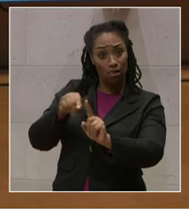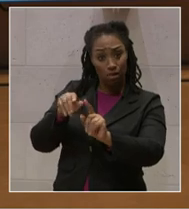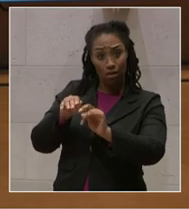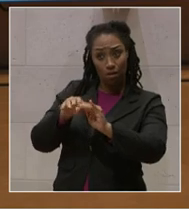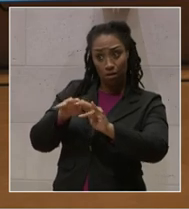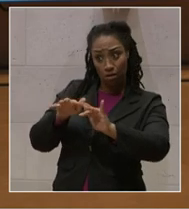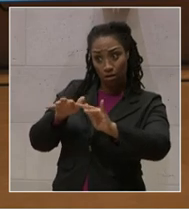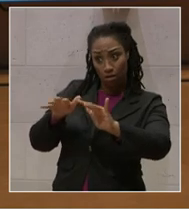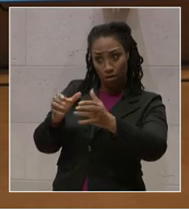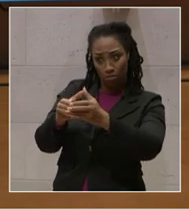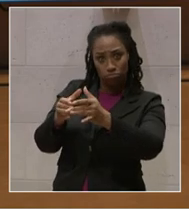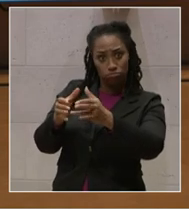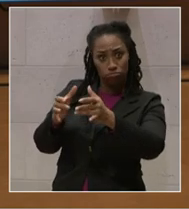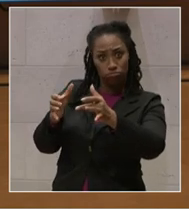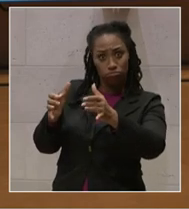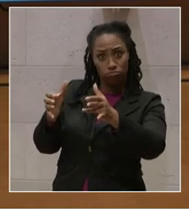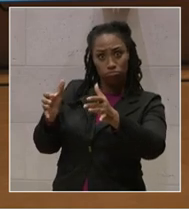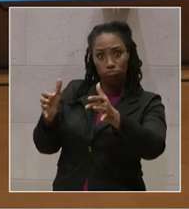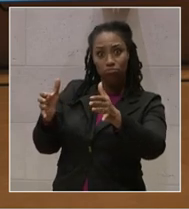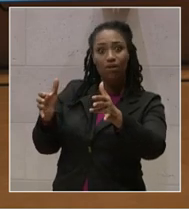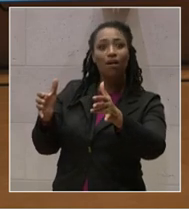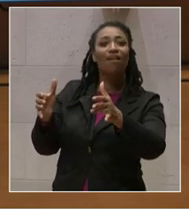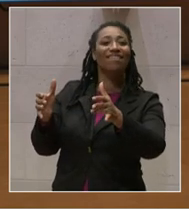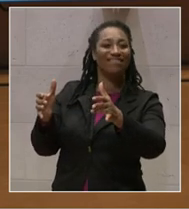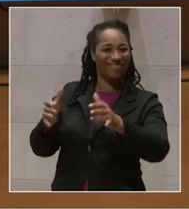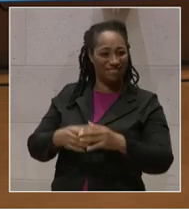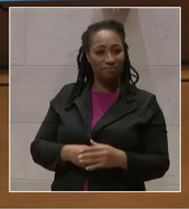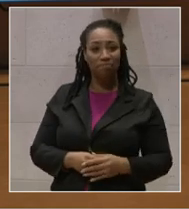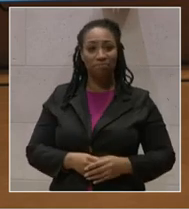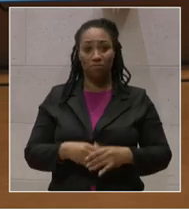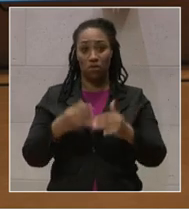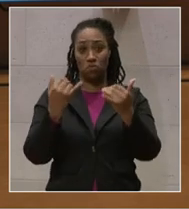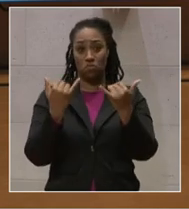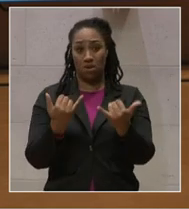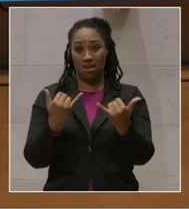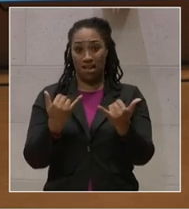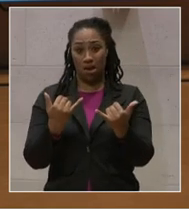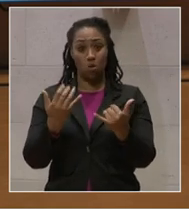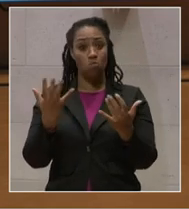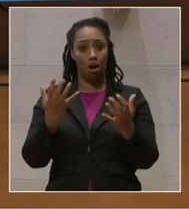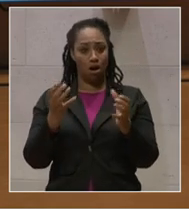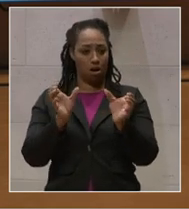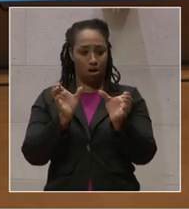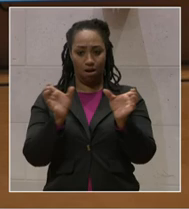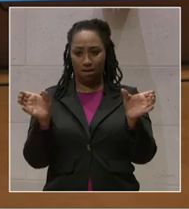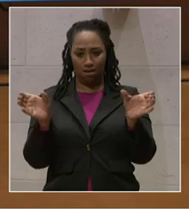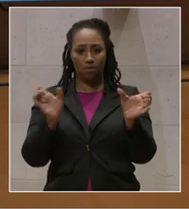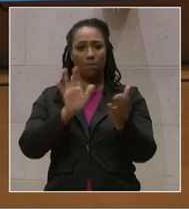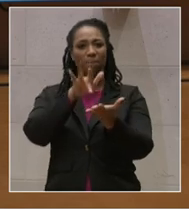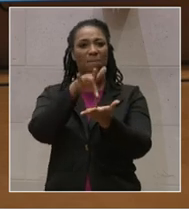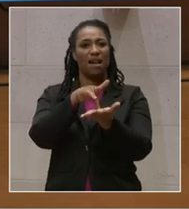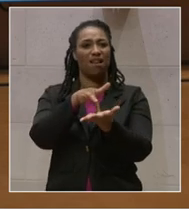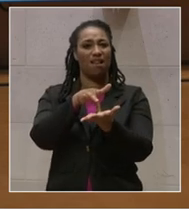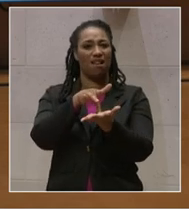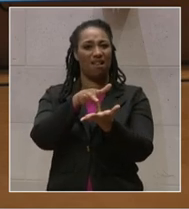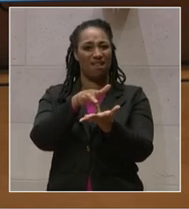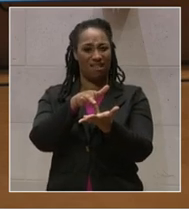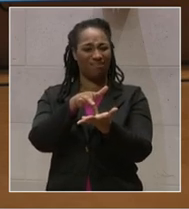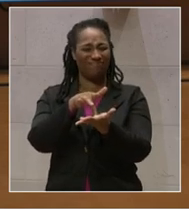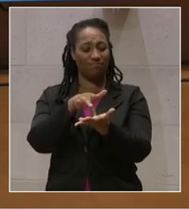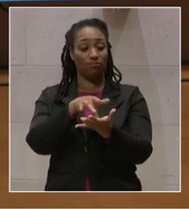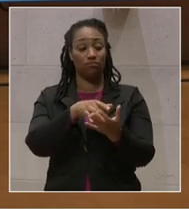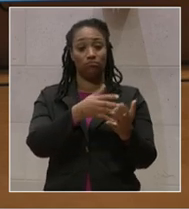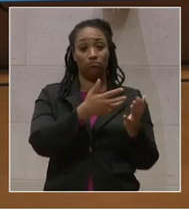and the inadequate housing supply that can address all rungs of the income